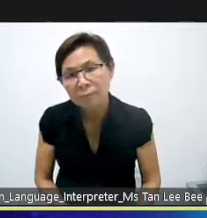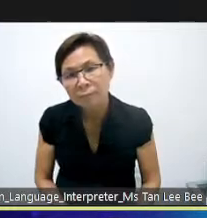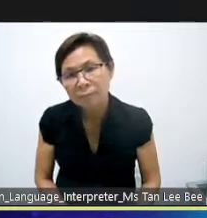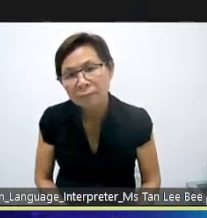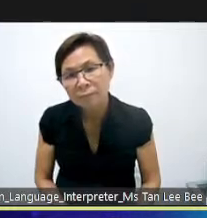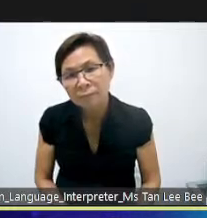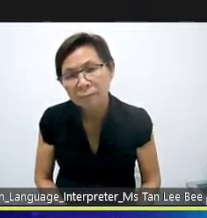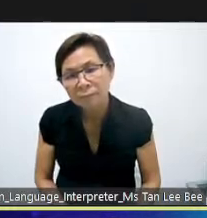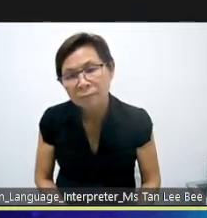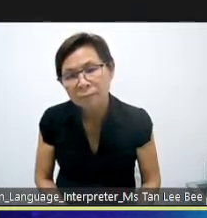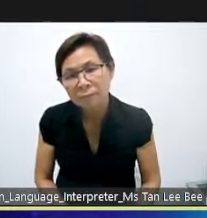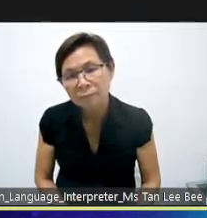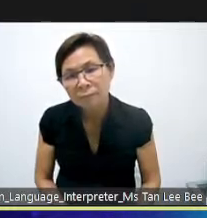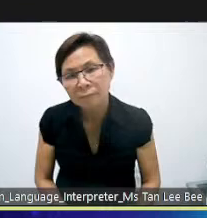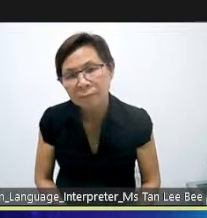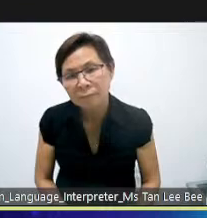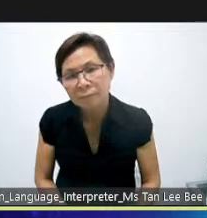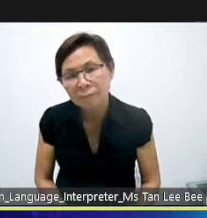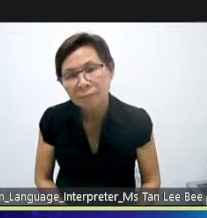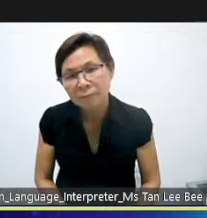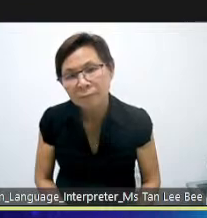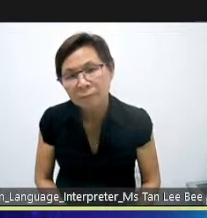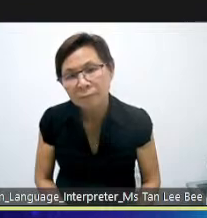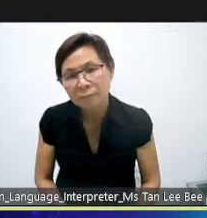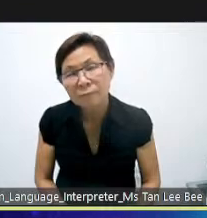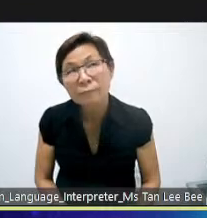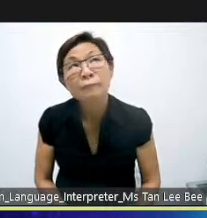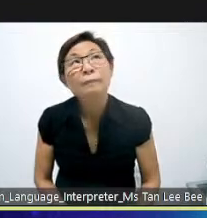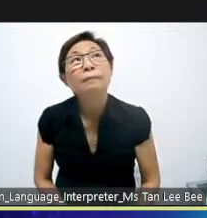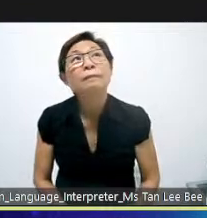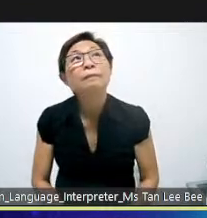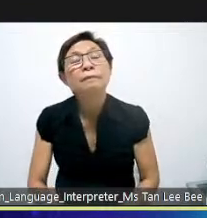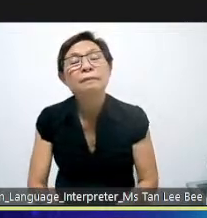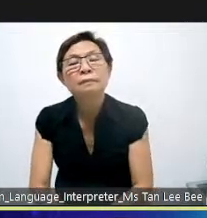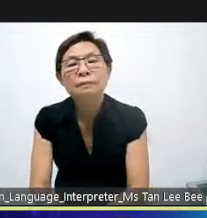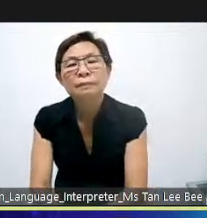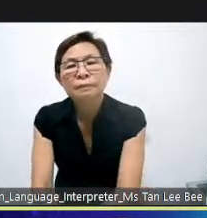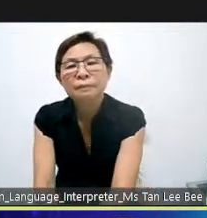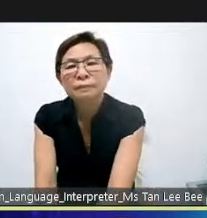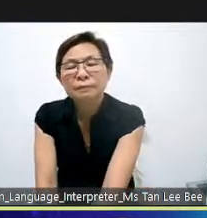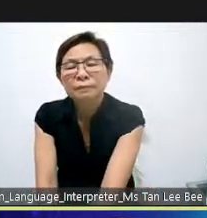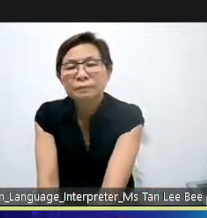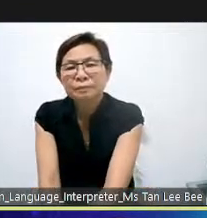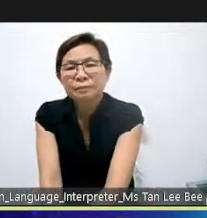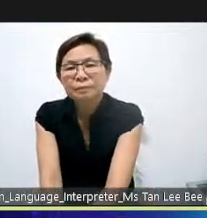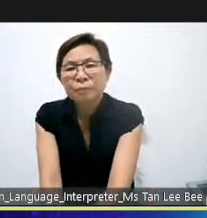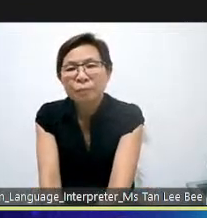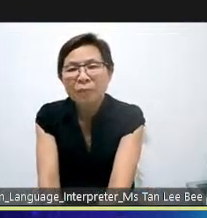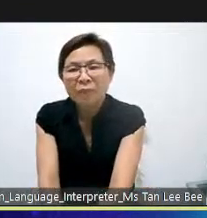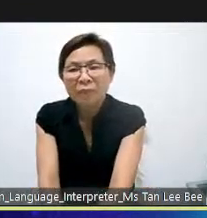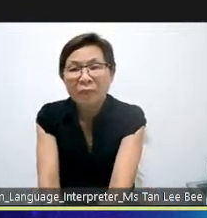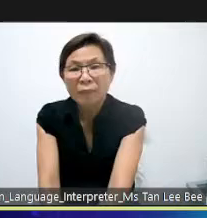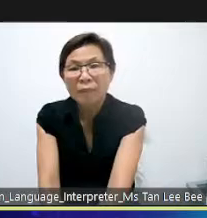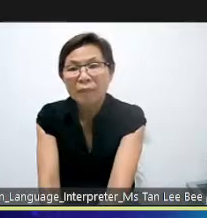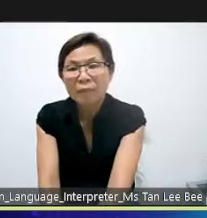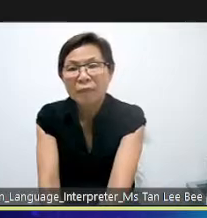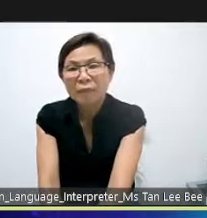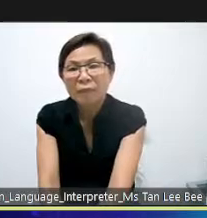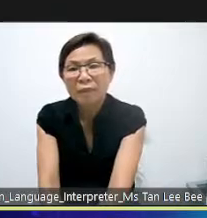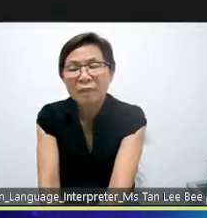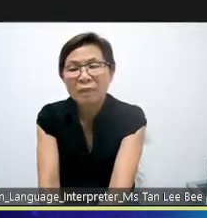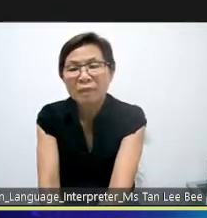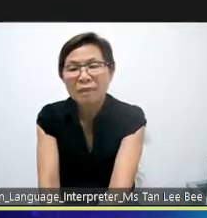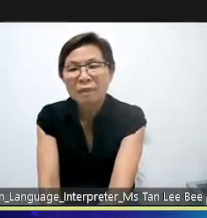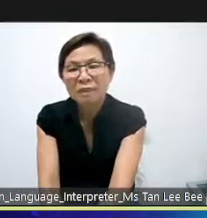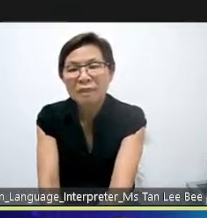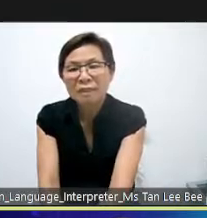implementation. In this stage, the crafted educational application was tried out to 10 purposefully selected children with